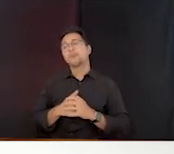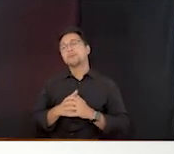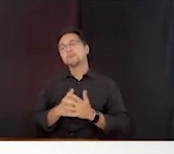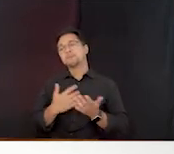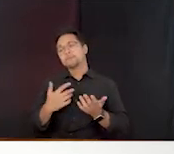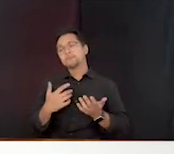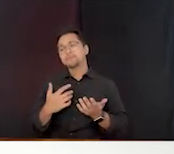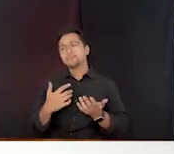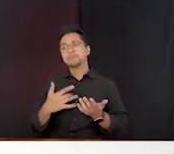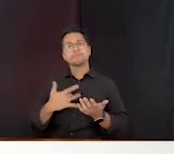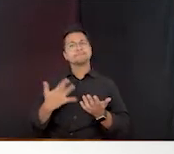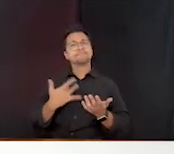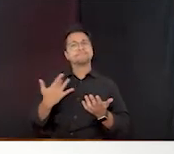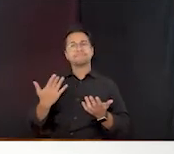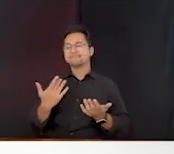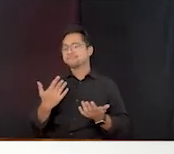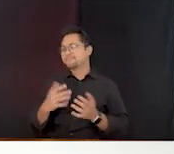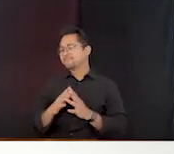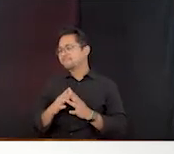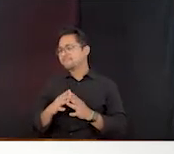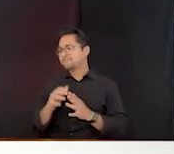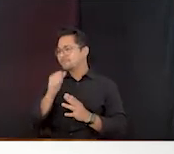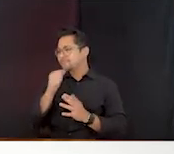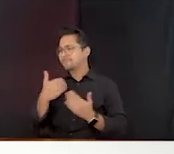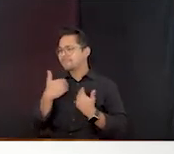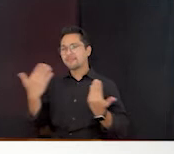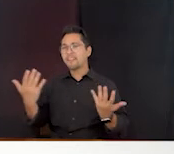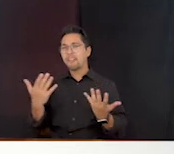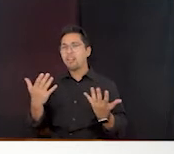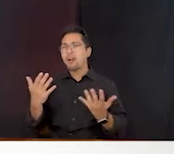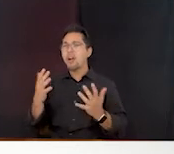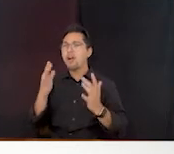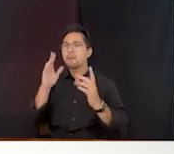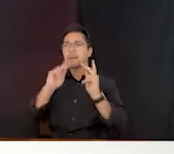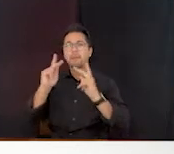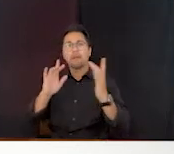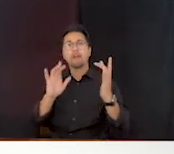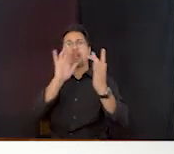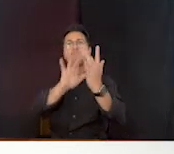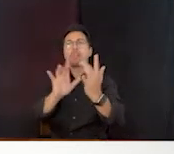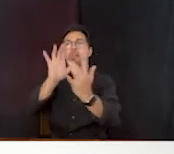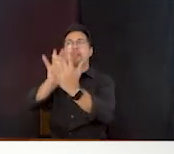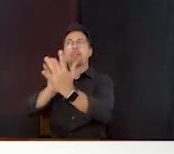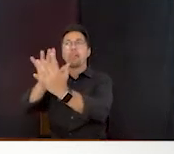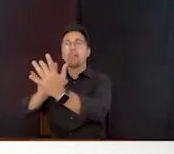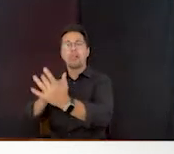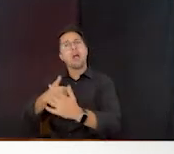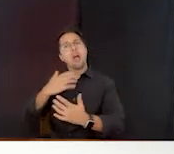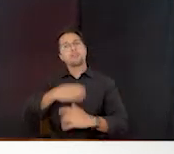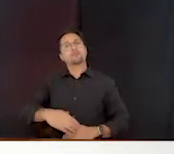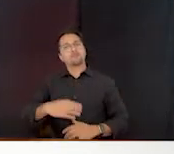I felt like I didn't have as much people to reach out to in this time as I would have liked.